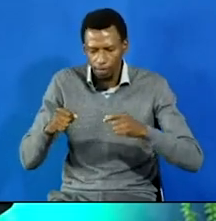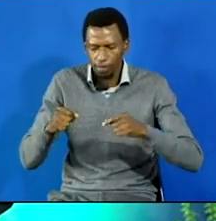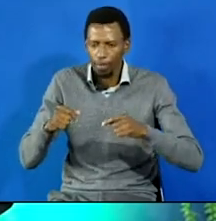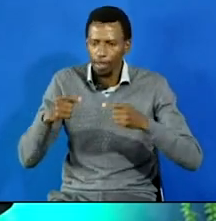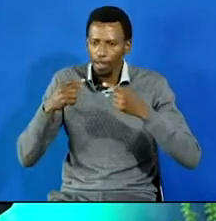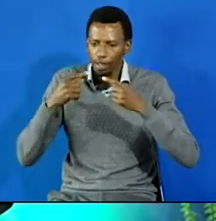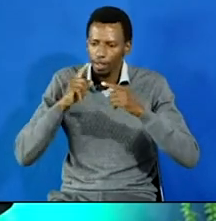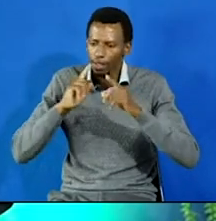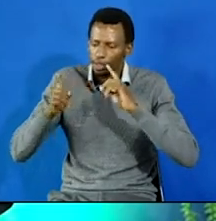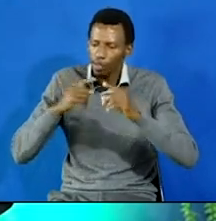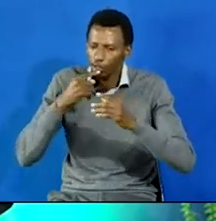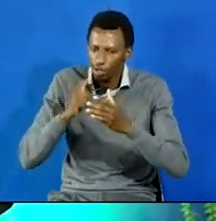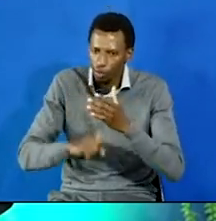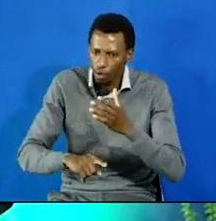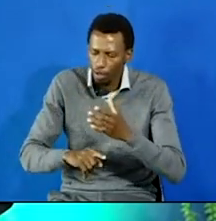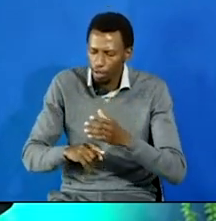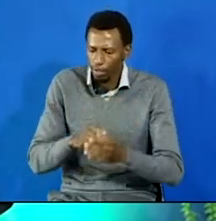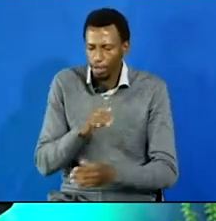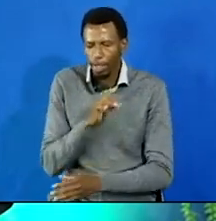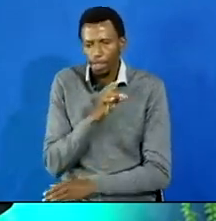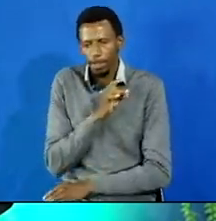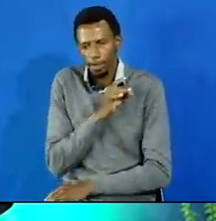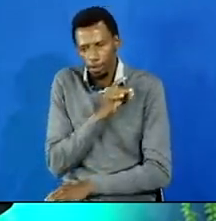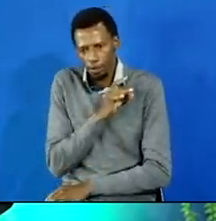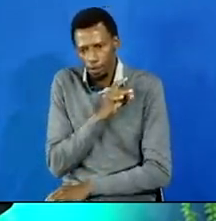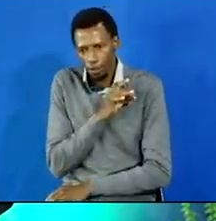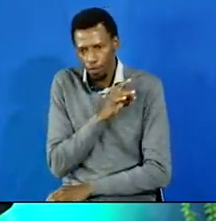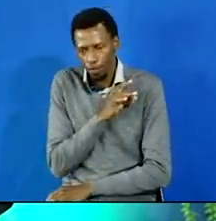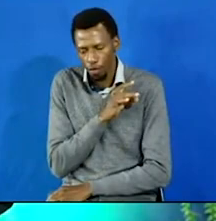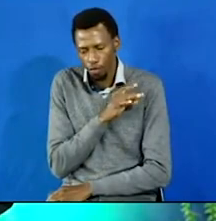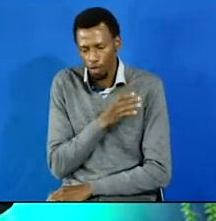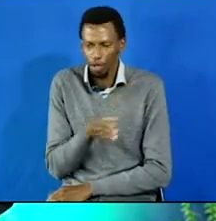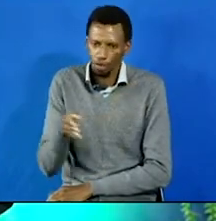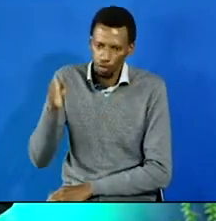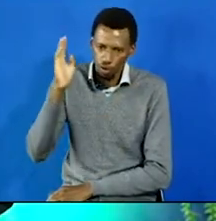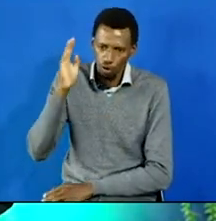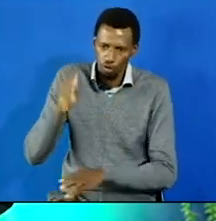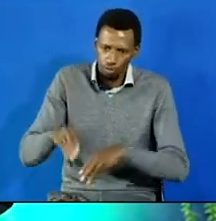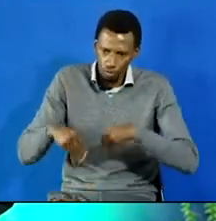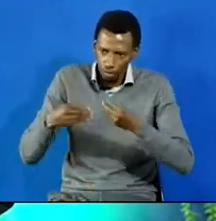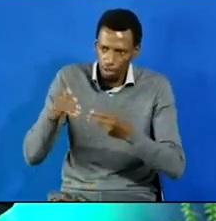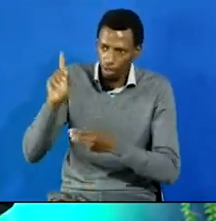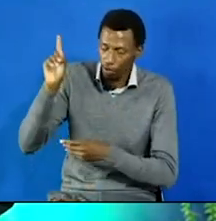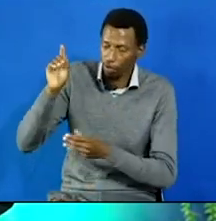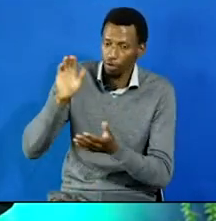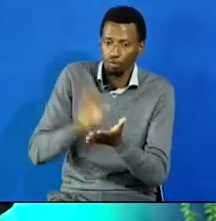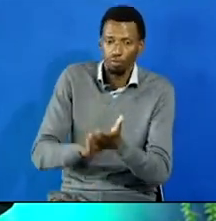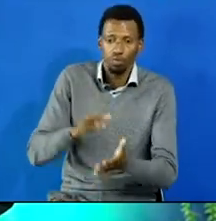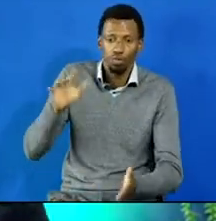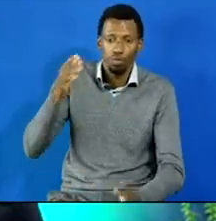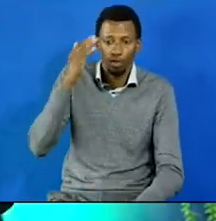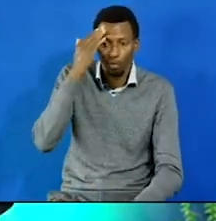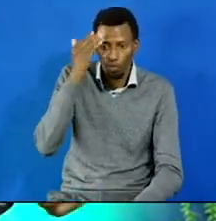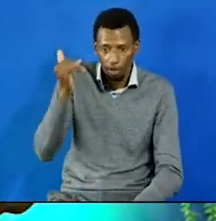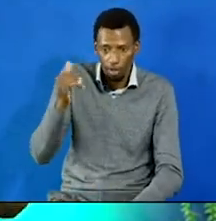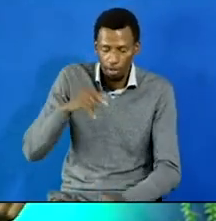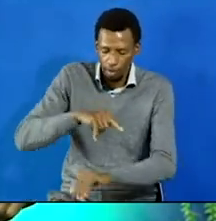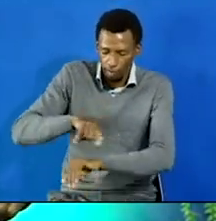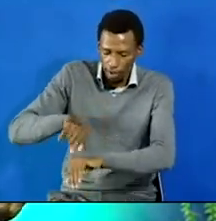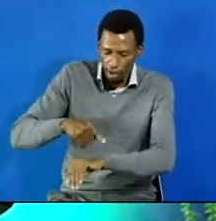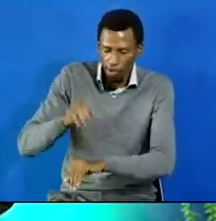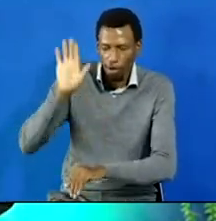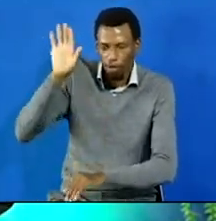saying, "Fear God and give him glory, for the hour of his judgment has